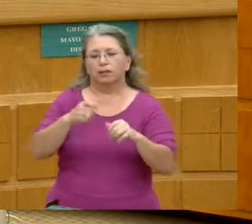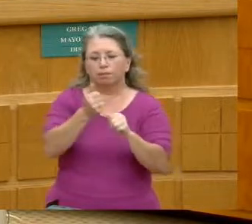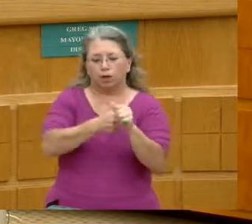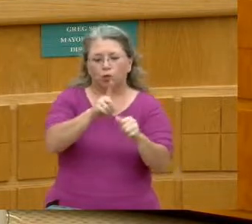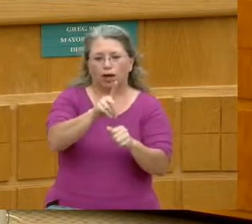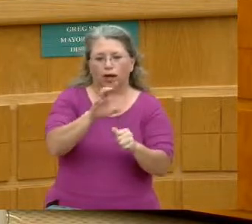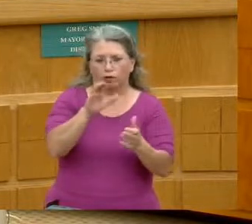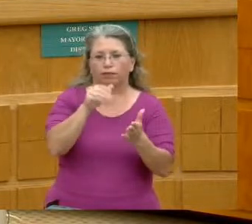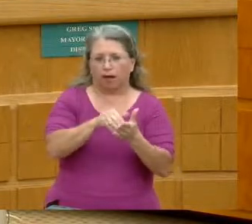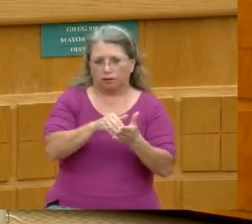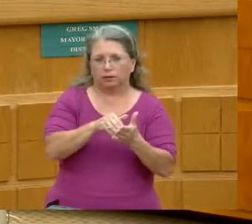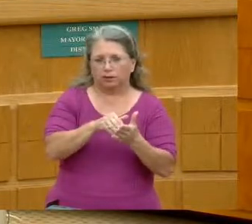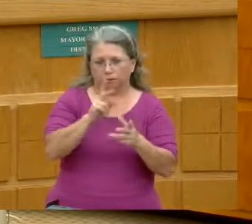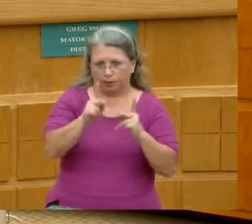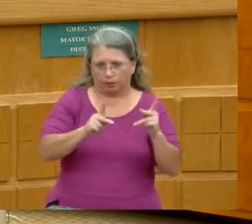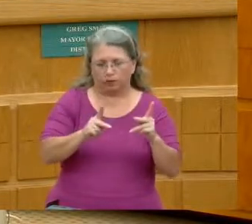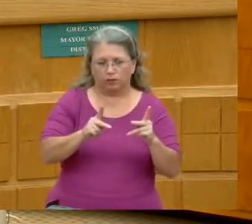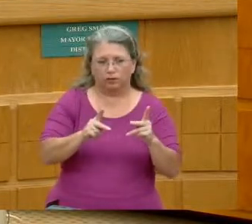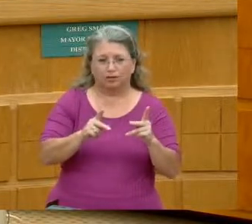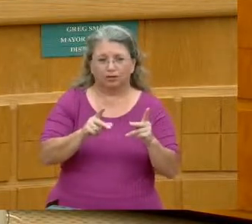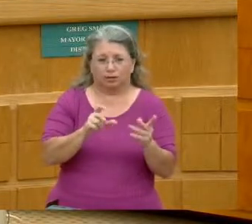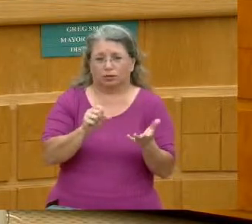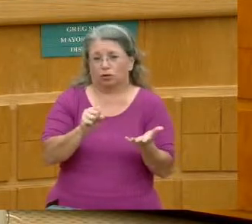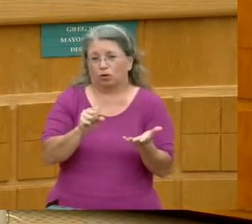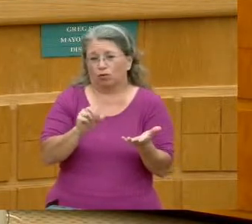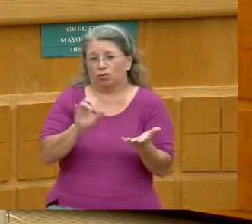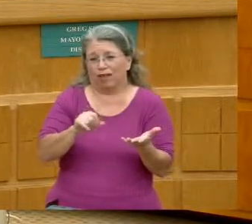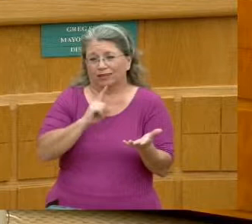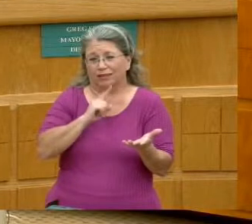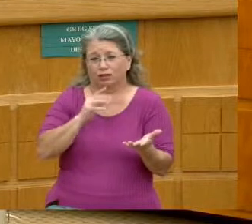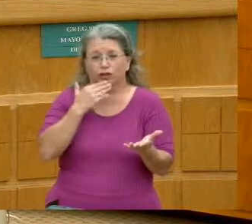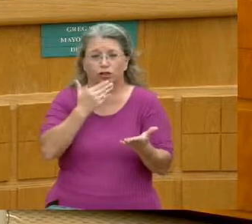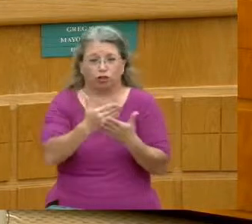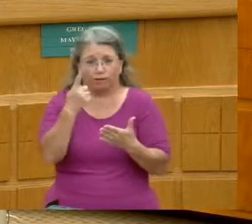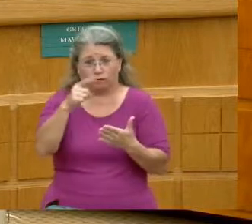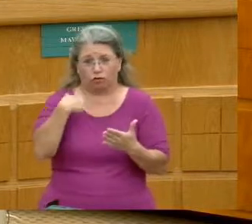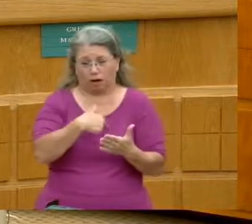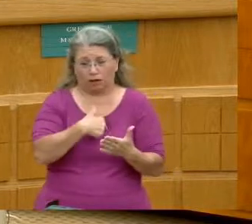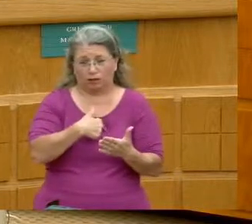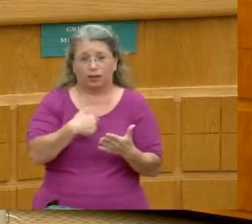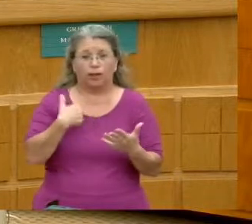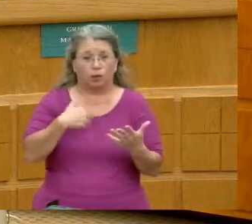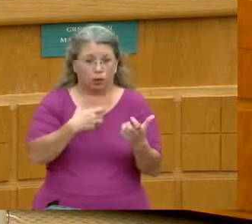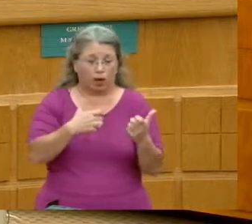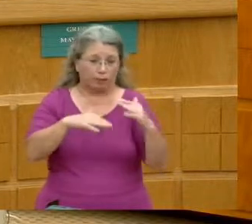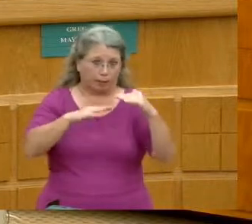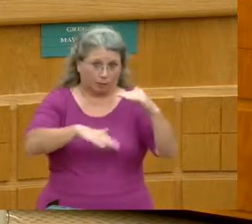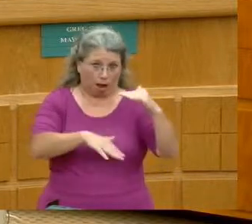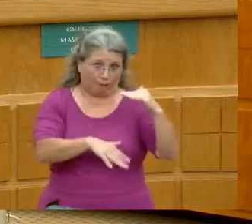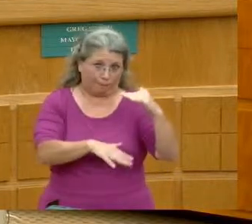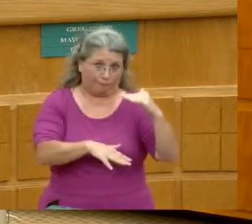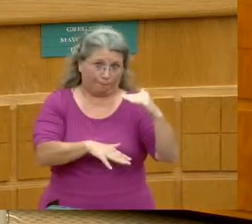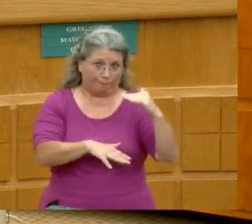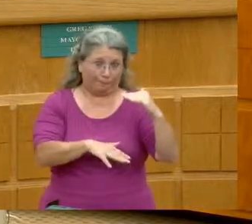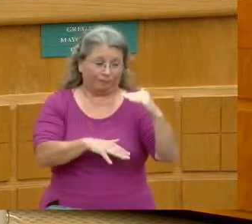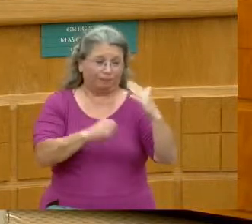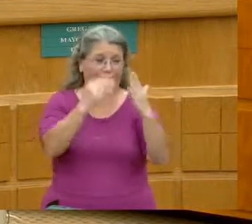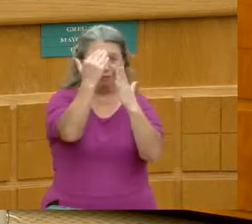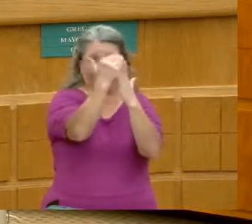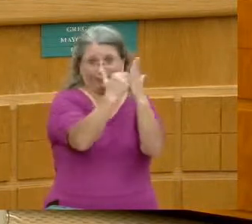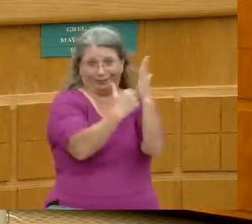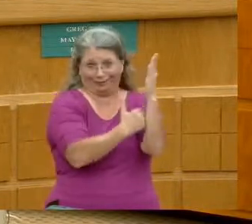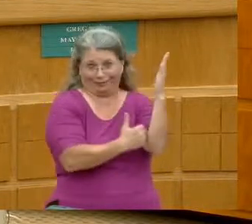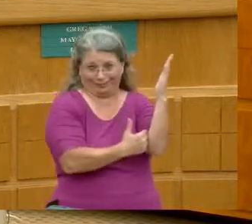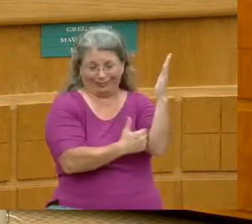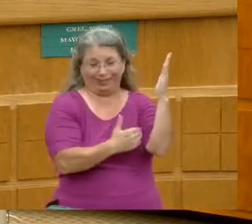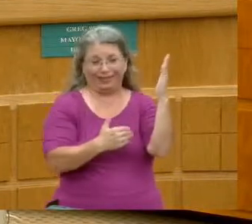far. And so this is good for us because we're down on the bottom. Down on the bottom is good. If you're higher up, that means